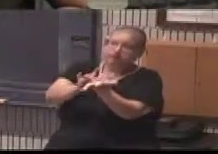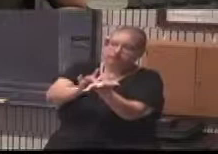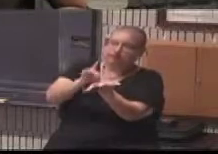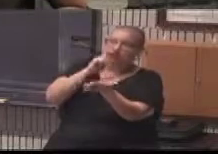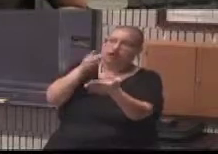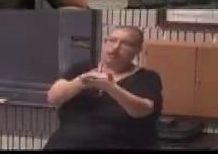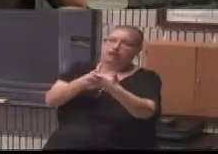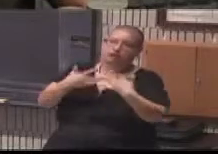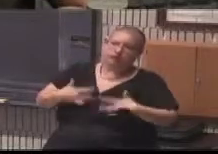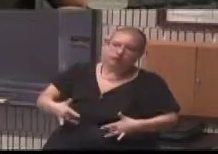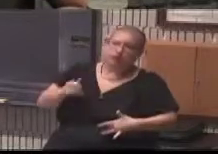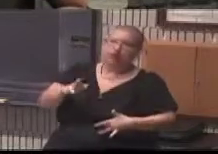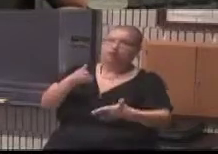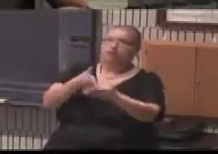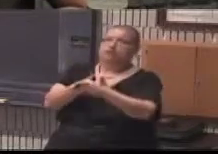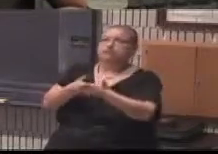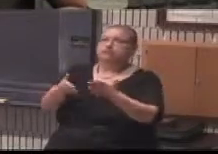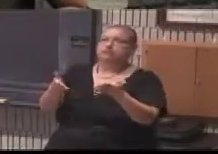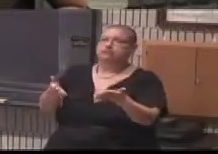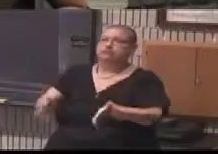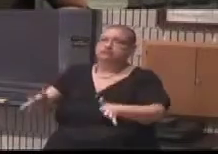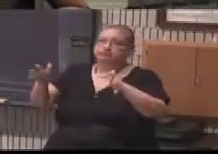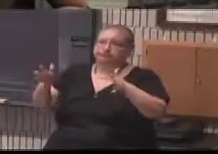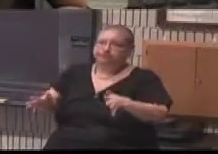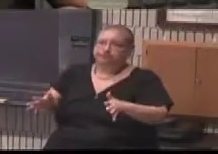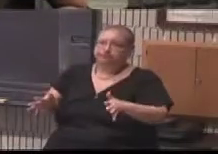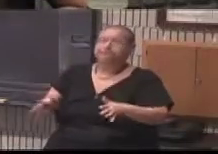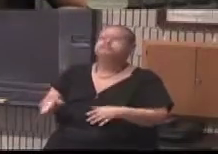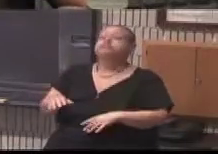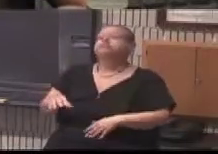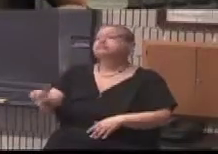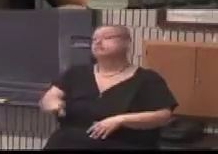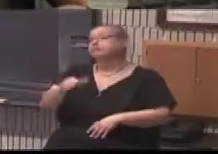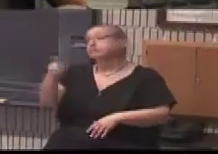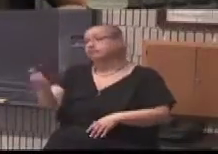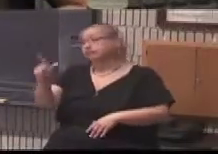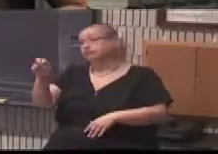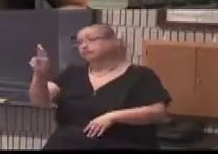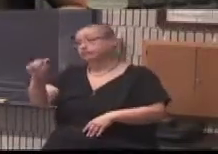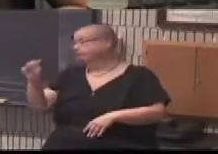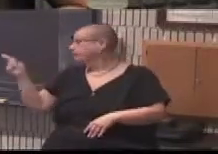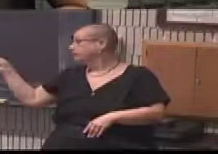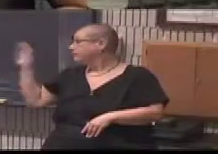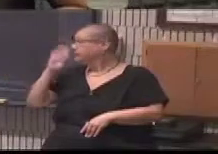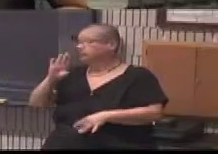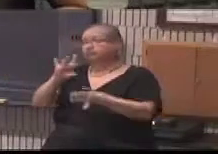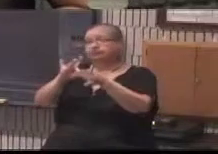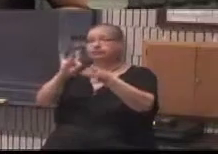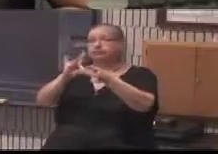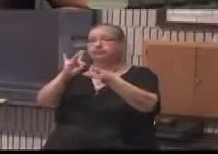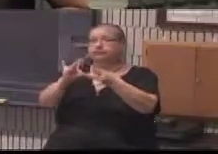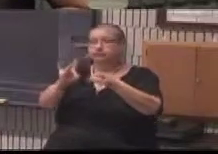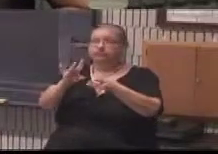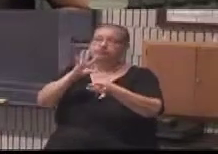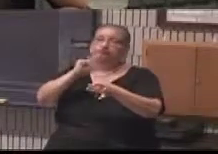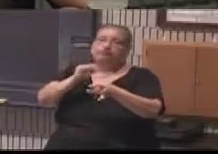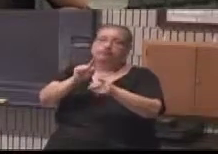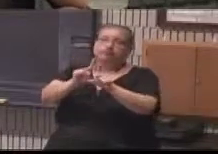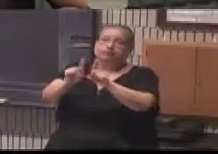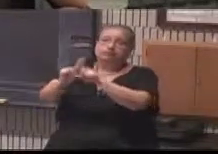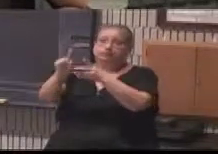or counseling. This brings on to what Laura's going to talk about is a lot of the different choices. I can give you